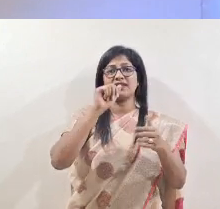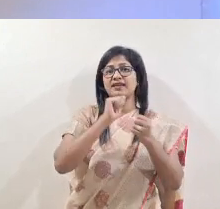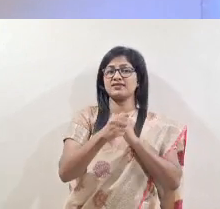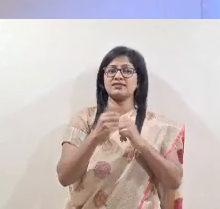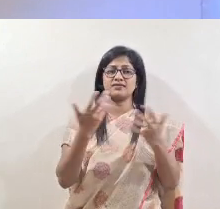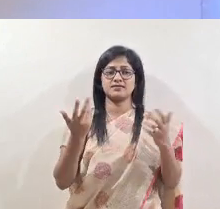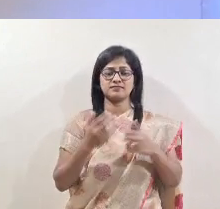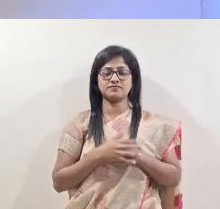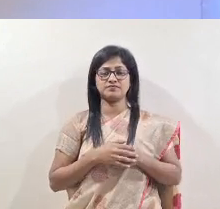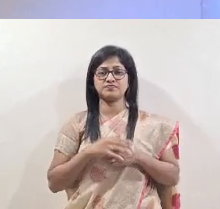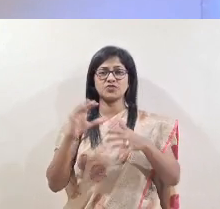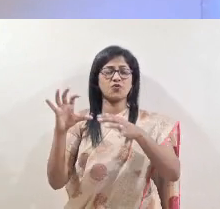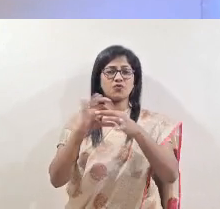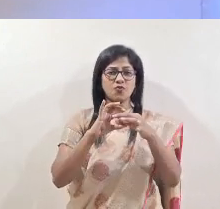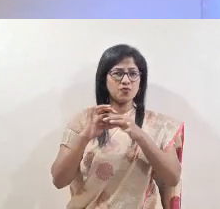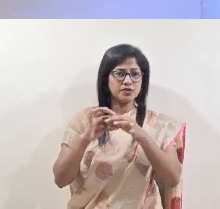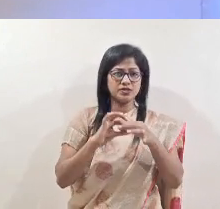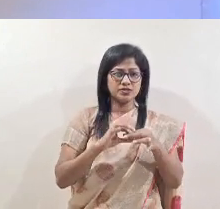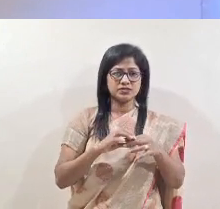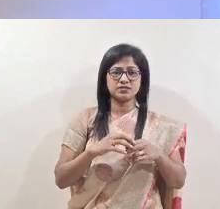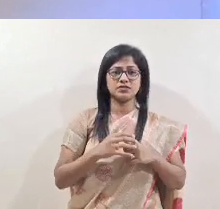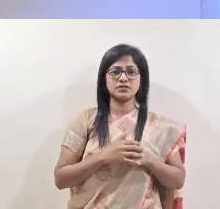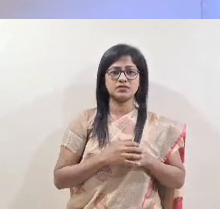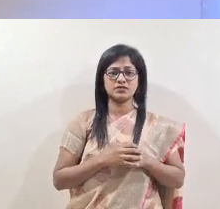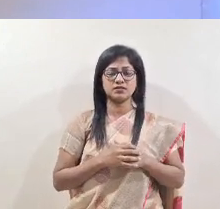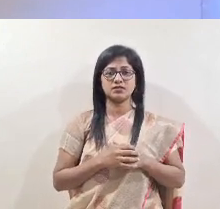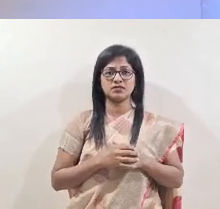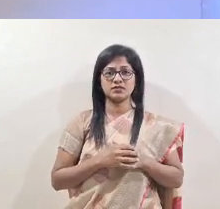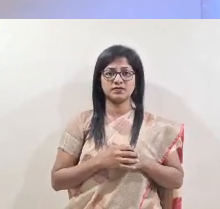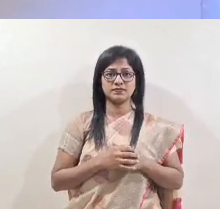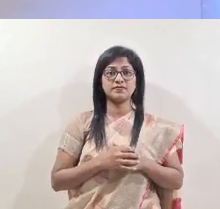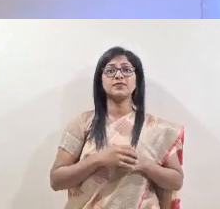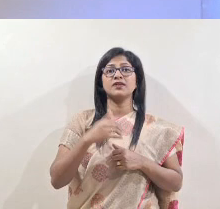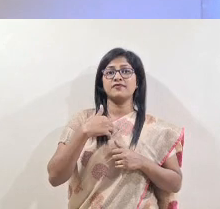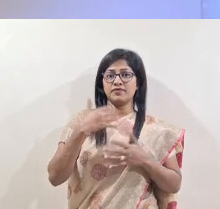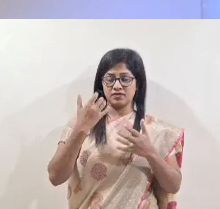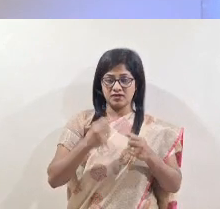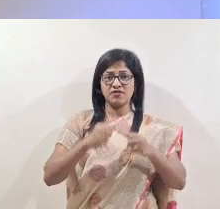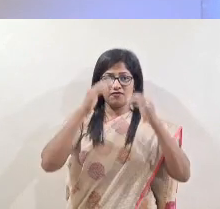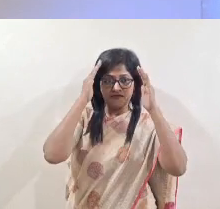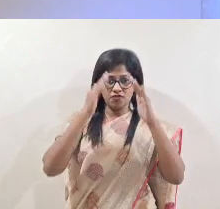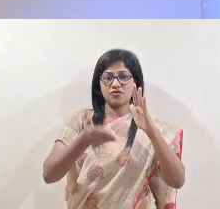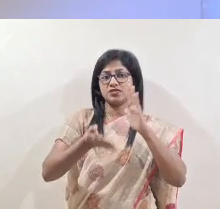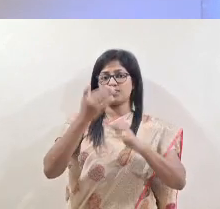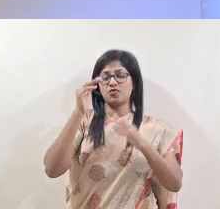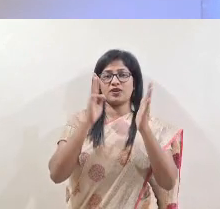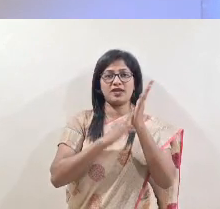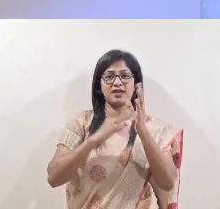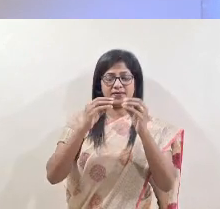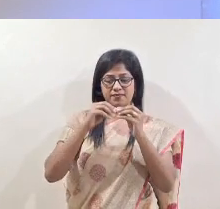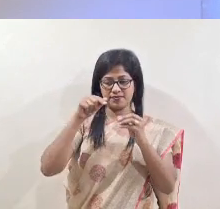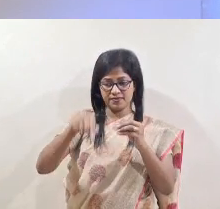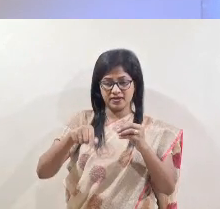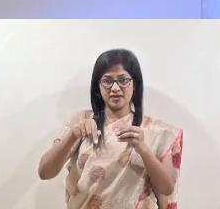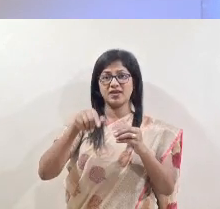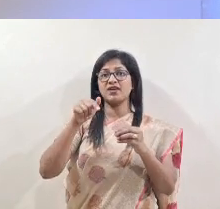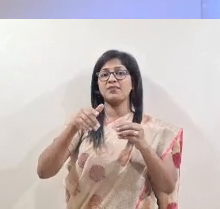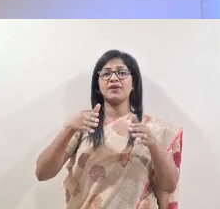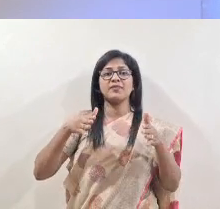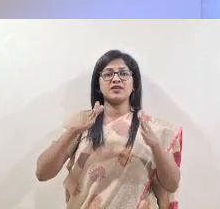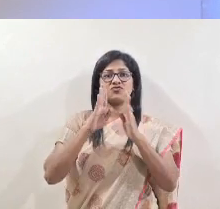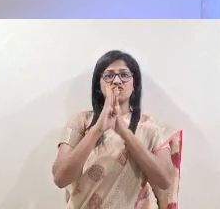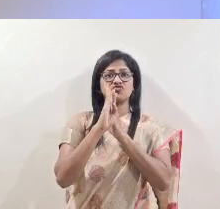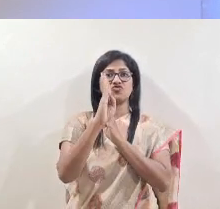accidents, the correlation between? We have actually focused on mid blocks here. Mid blocks are usually the straight